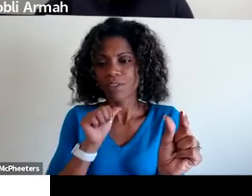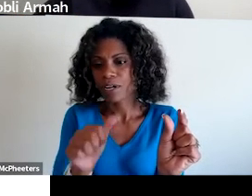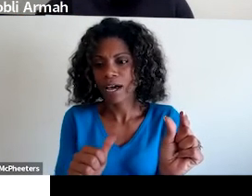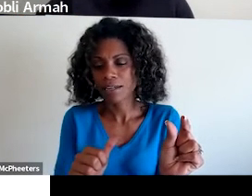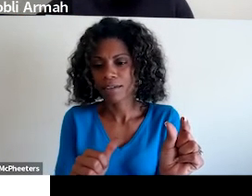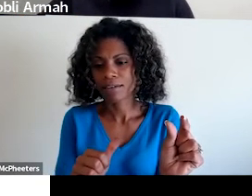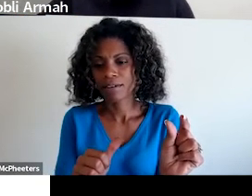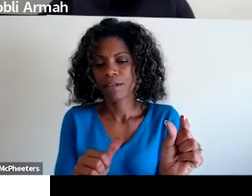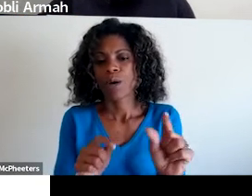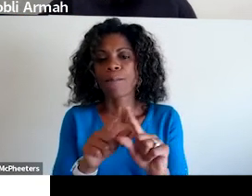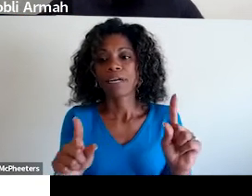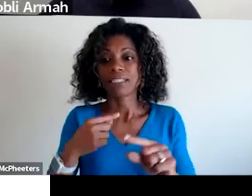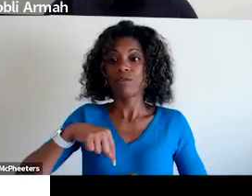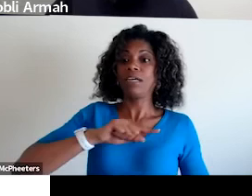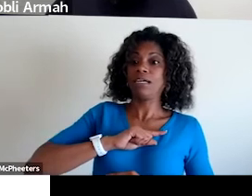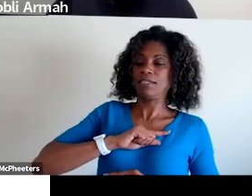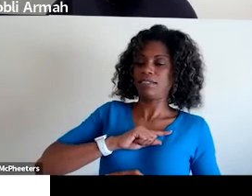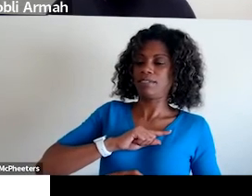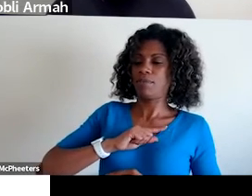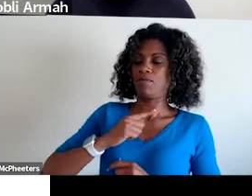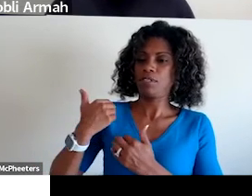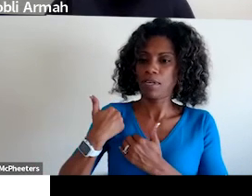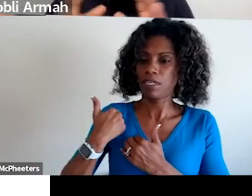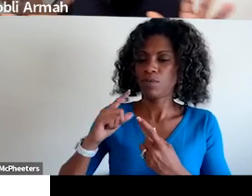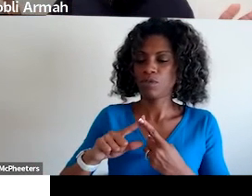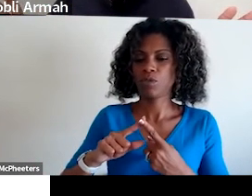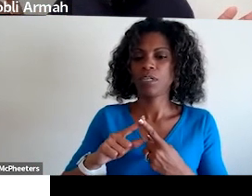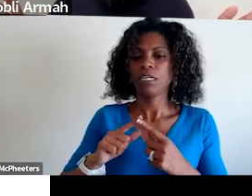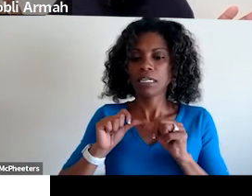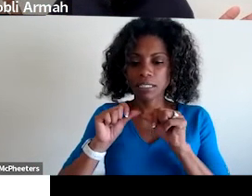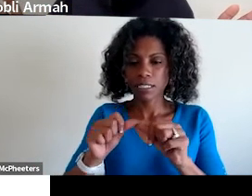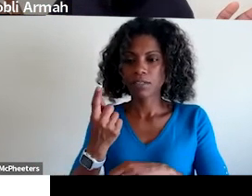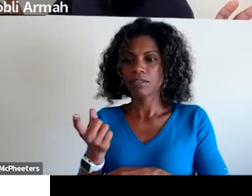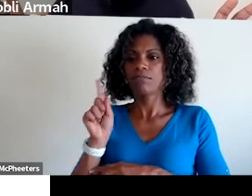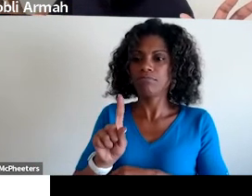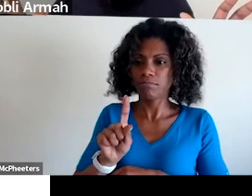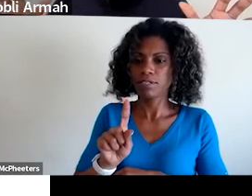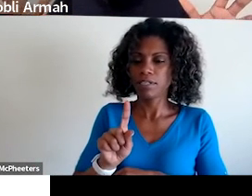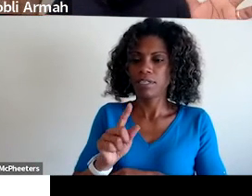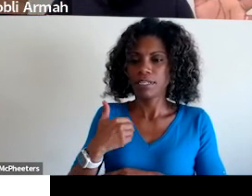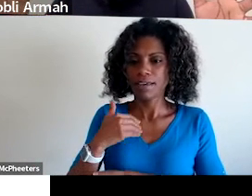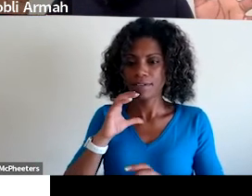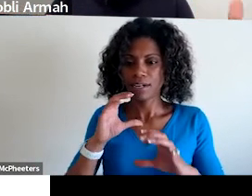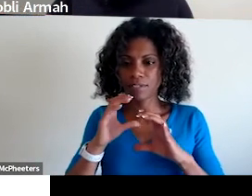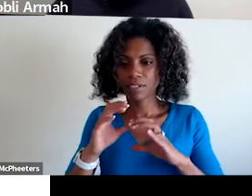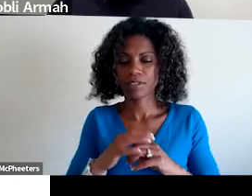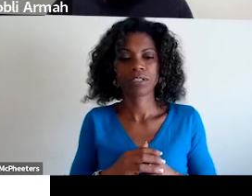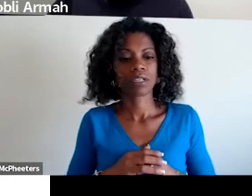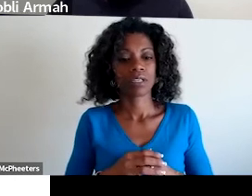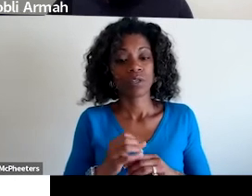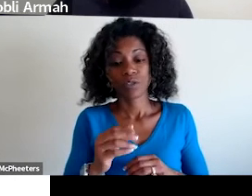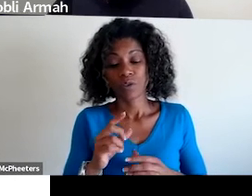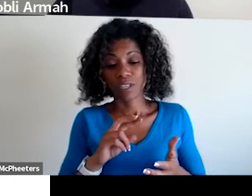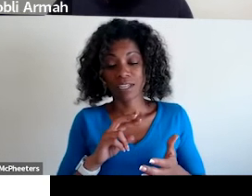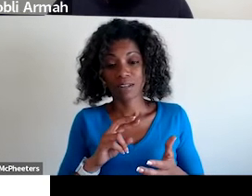broader social justice issues has to be stewarded. And so the most powerful question I want to ask is, what are you all going to do with that